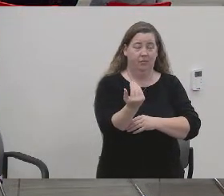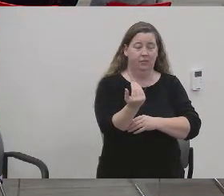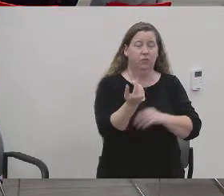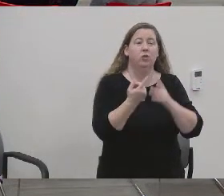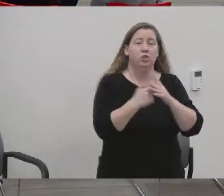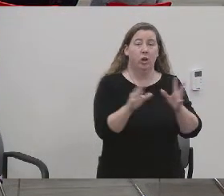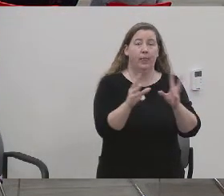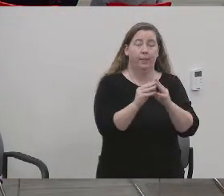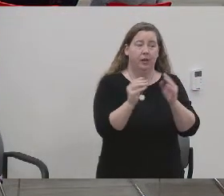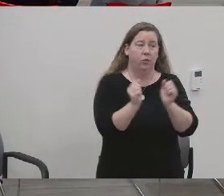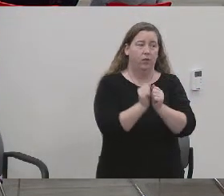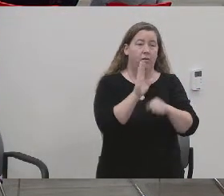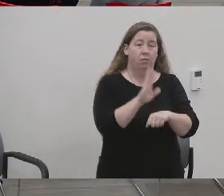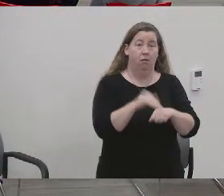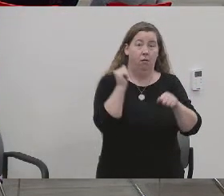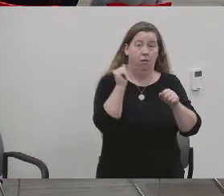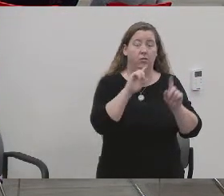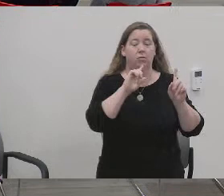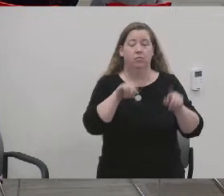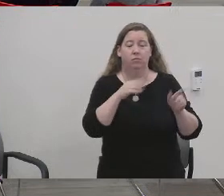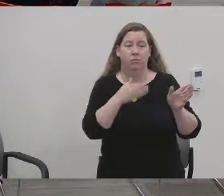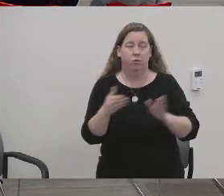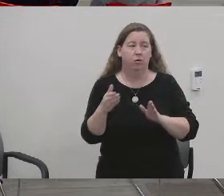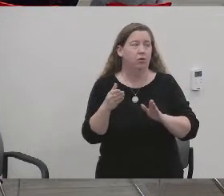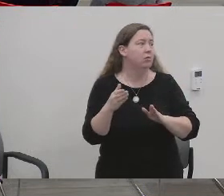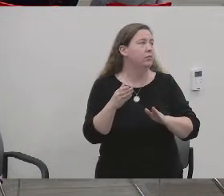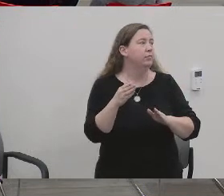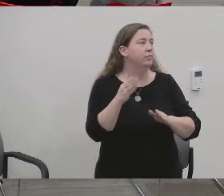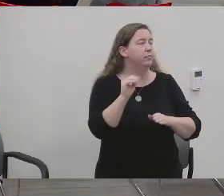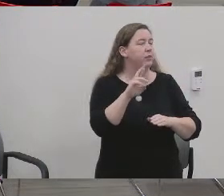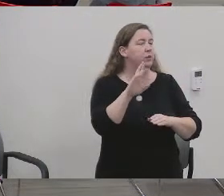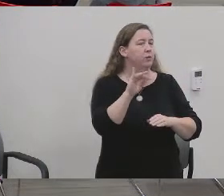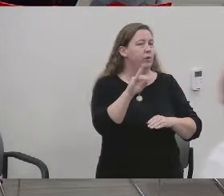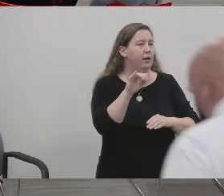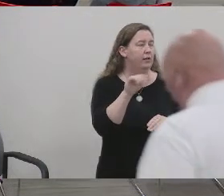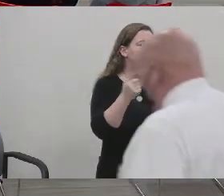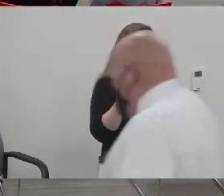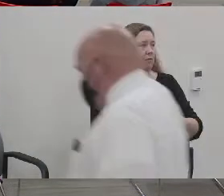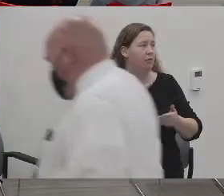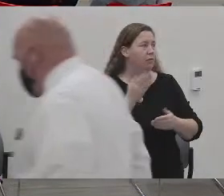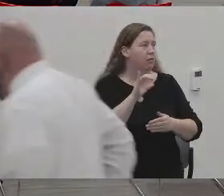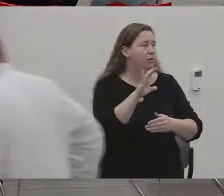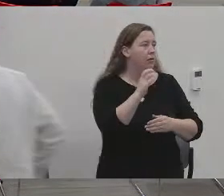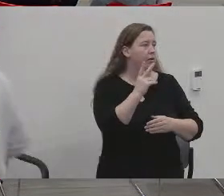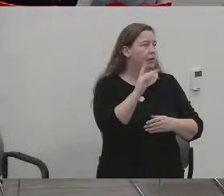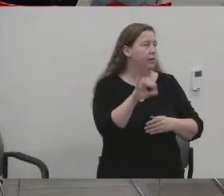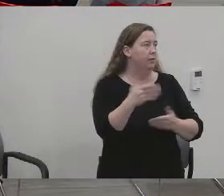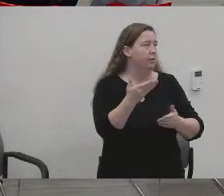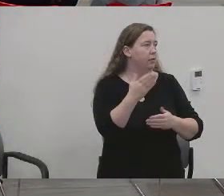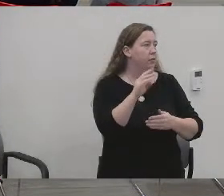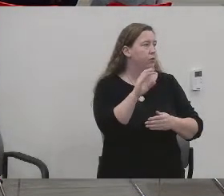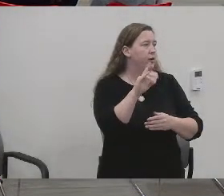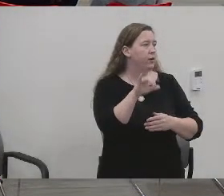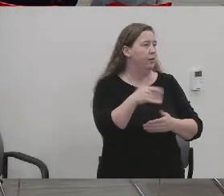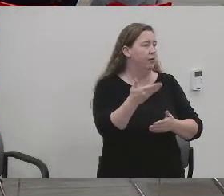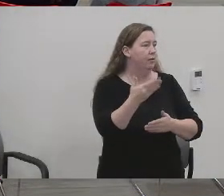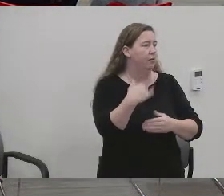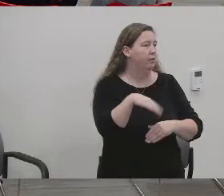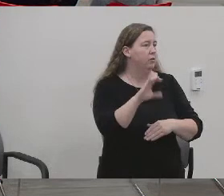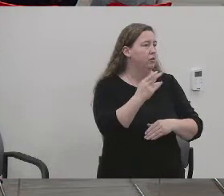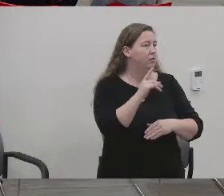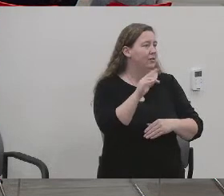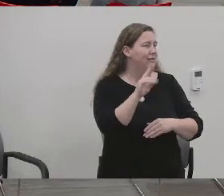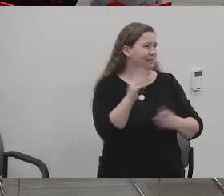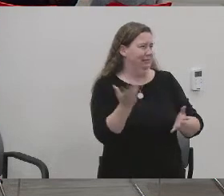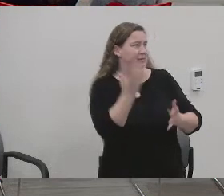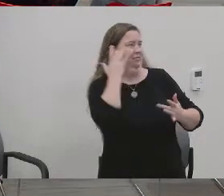start the meeting with a call to order and a roll call, please. Mr. Miranda? Here. Mr. Yaki? Here. Mrs. Brady? Here. Mrs. Chestnut? Here.